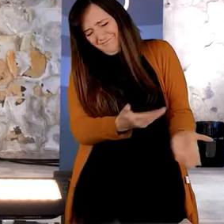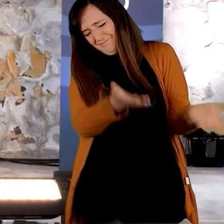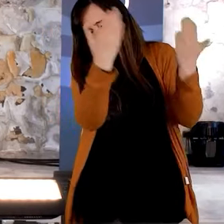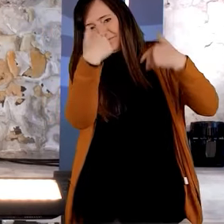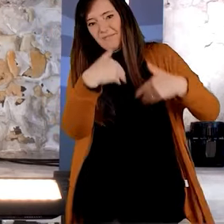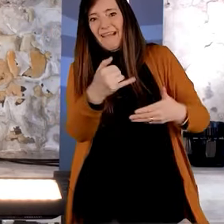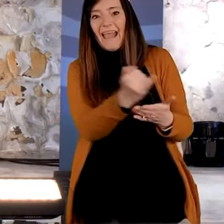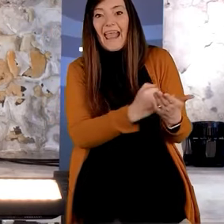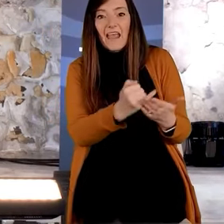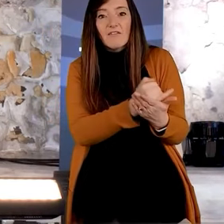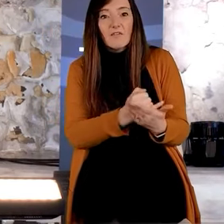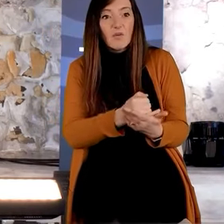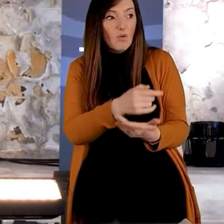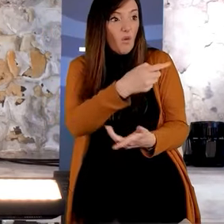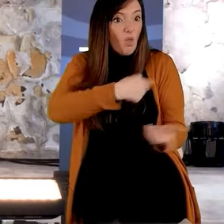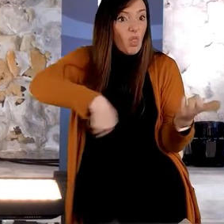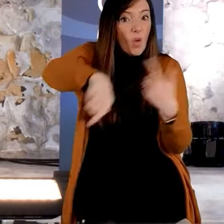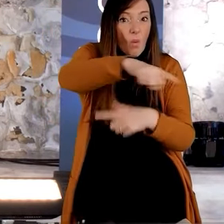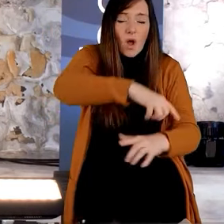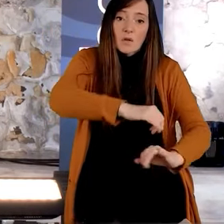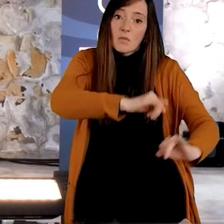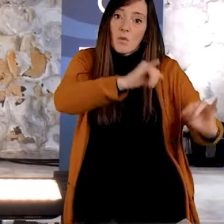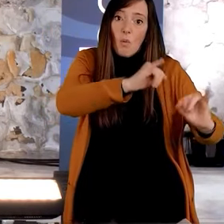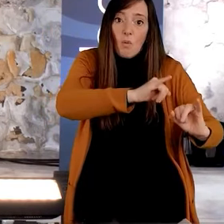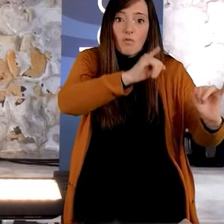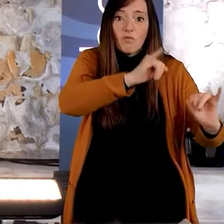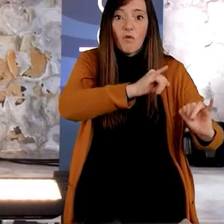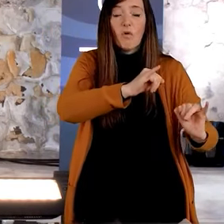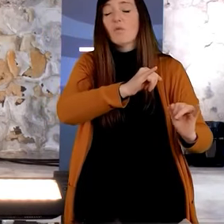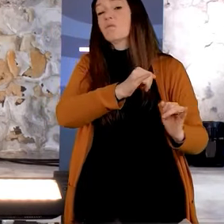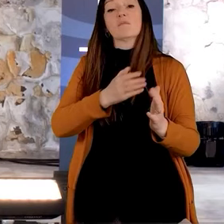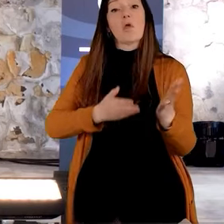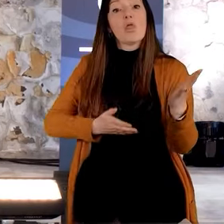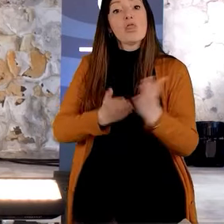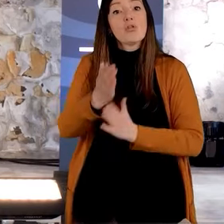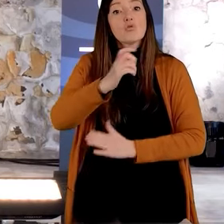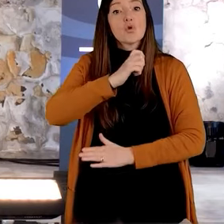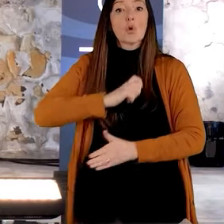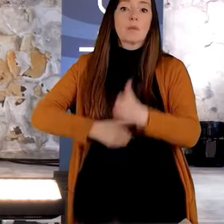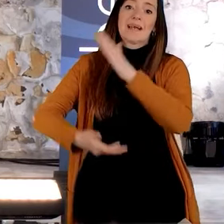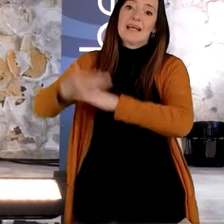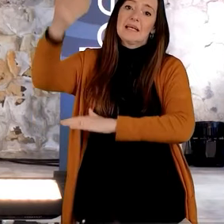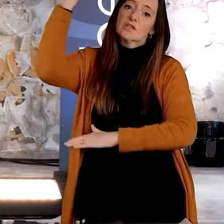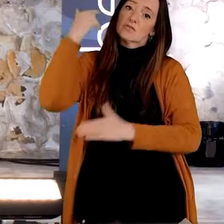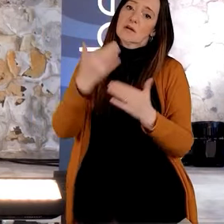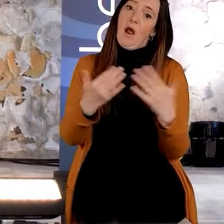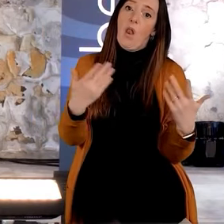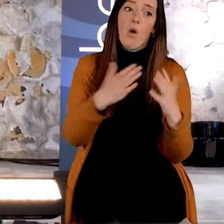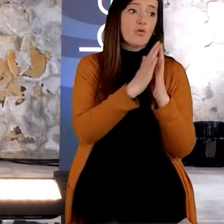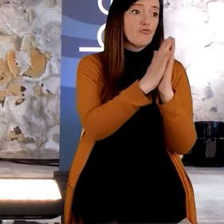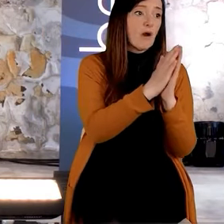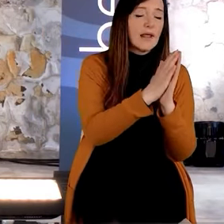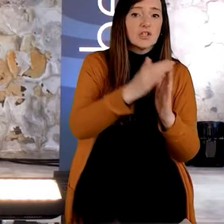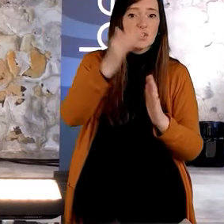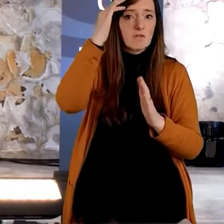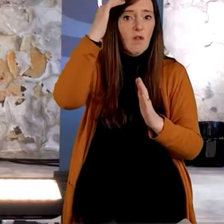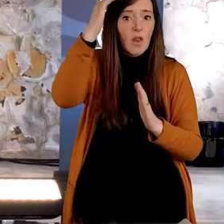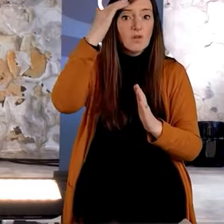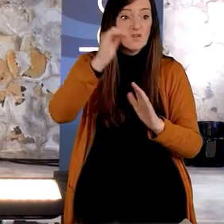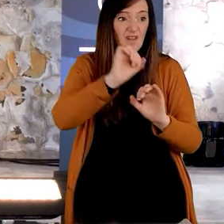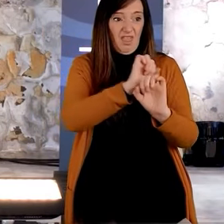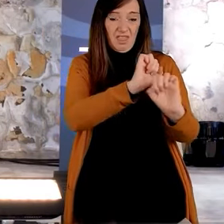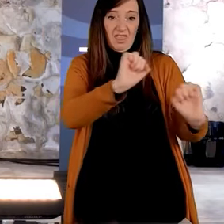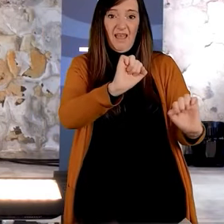in evil. And plenty in human history, plenty of gods and goddesses and spirits and religions